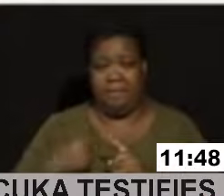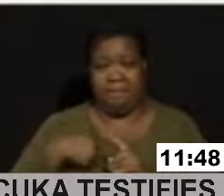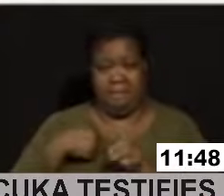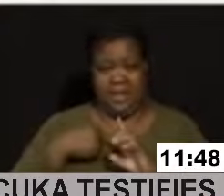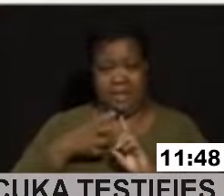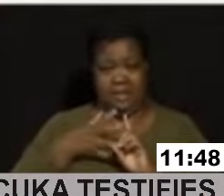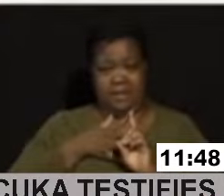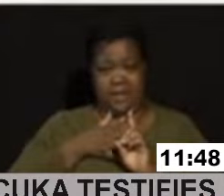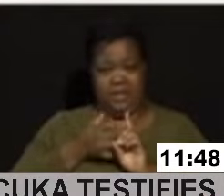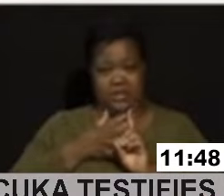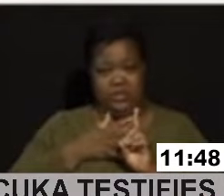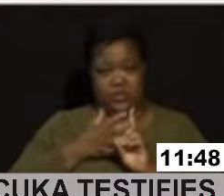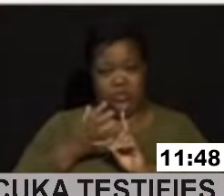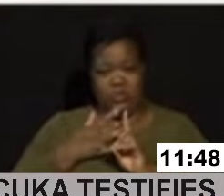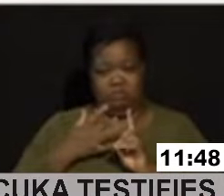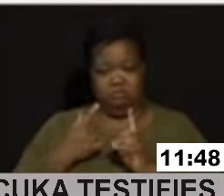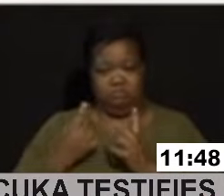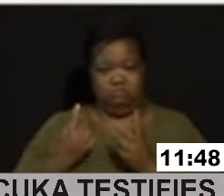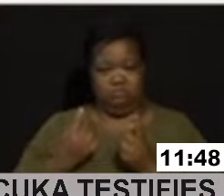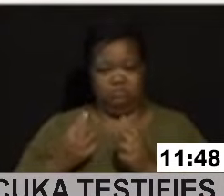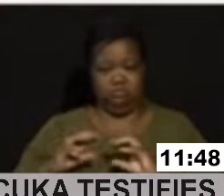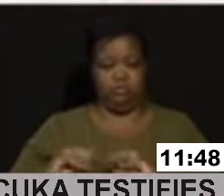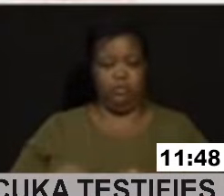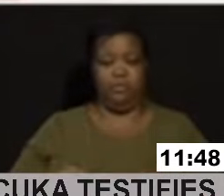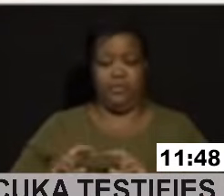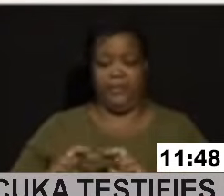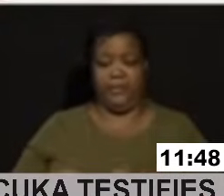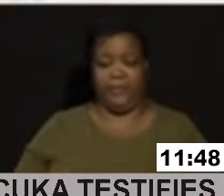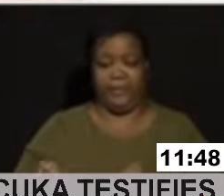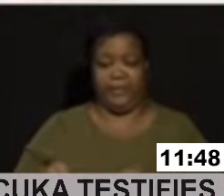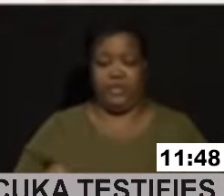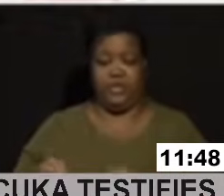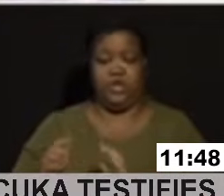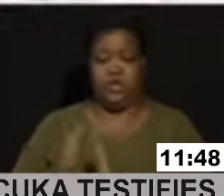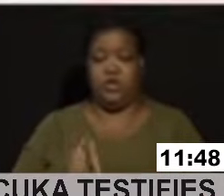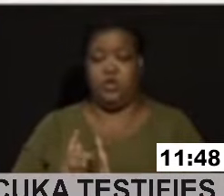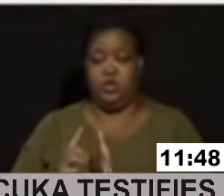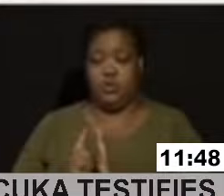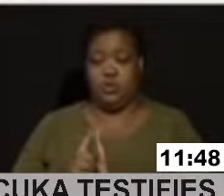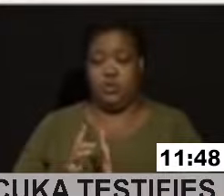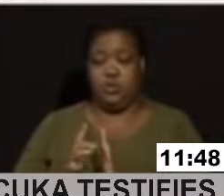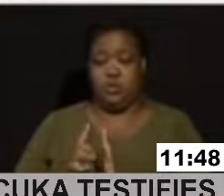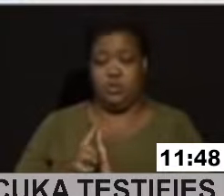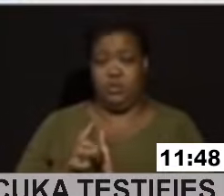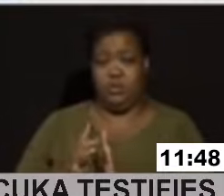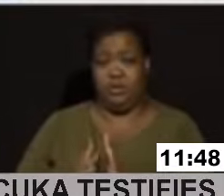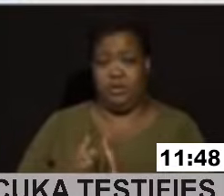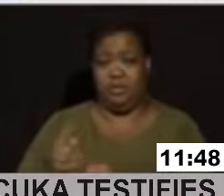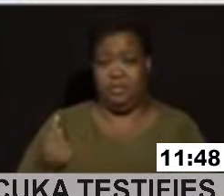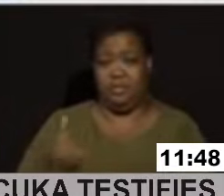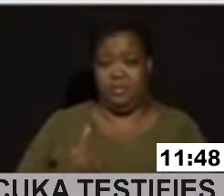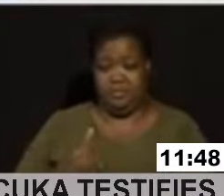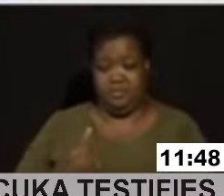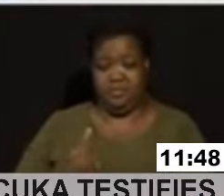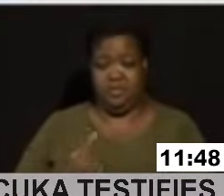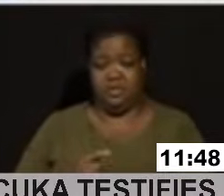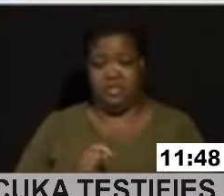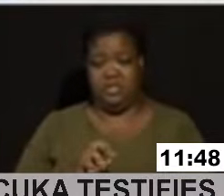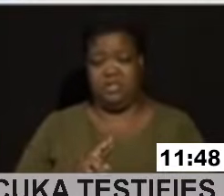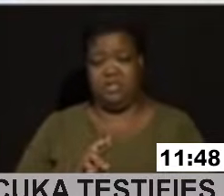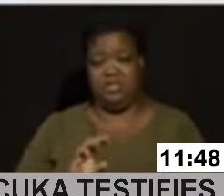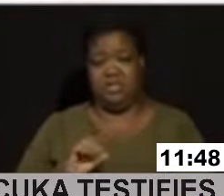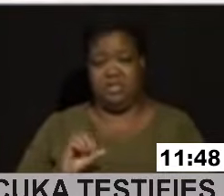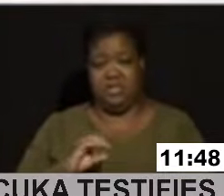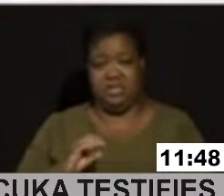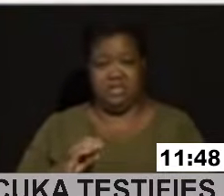to take action. Sending lawyers, advocates, making would those be representations. non-TRC related